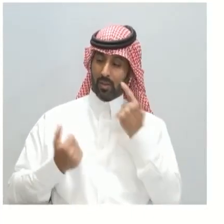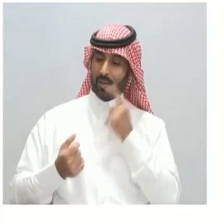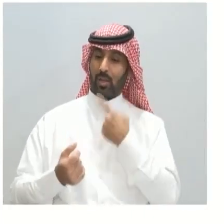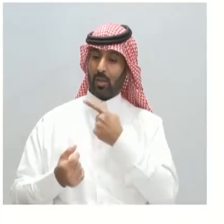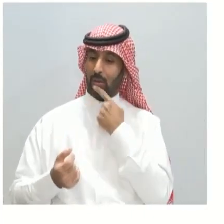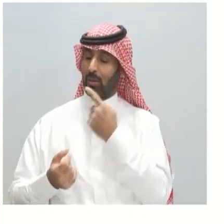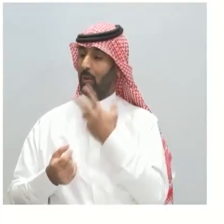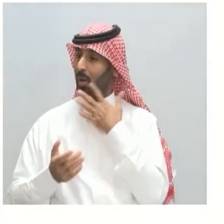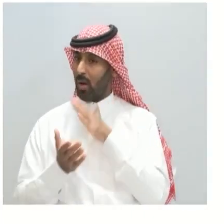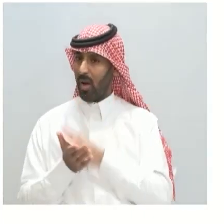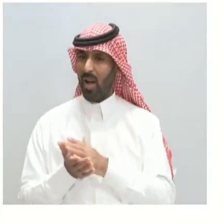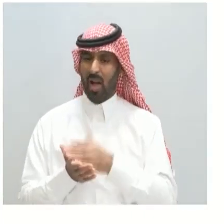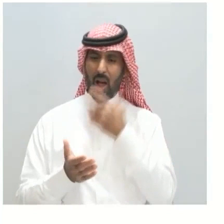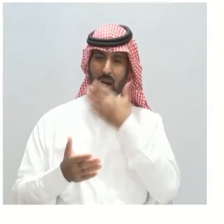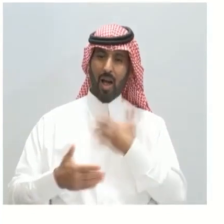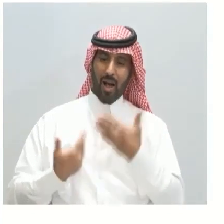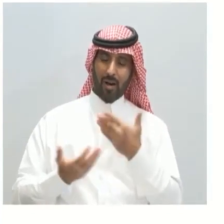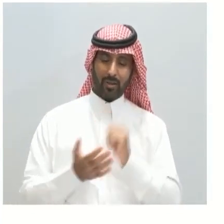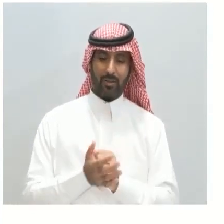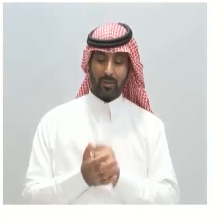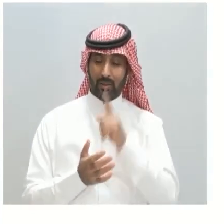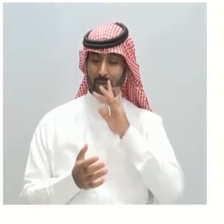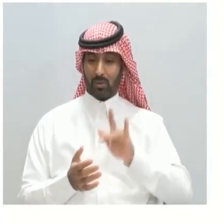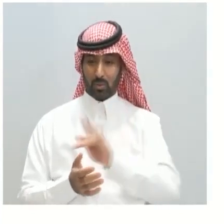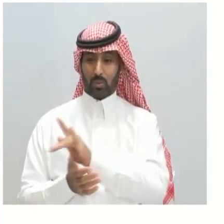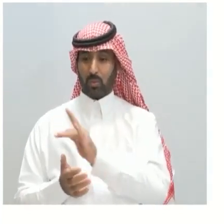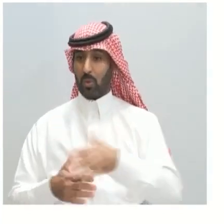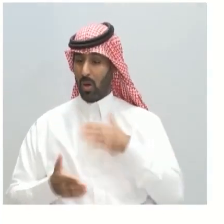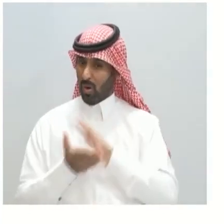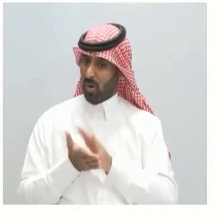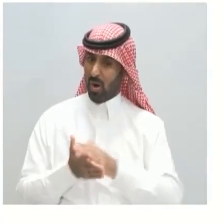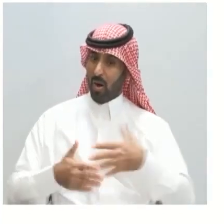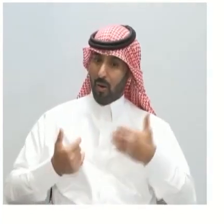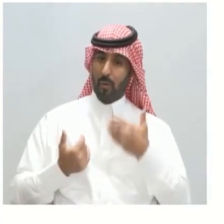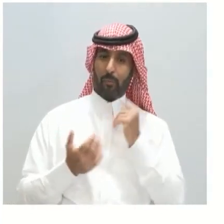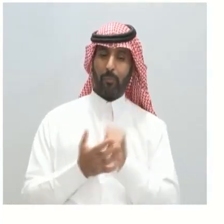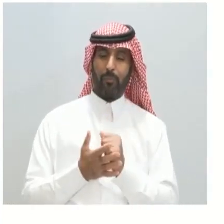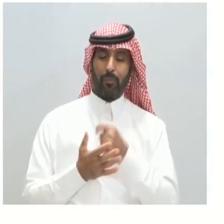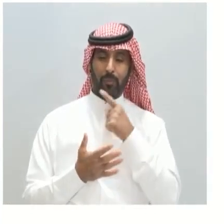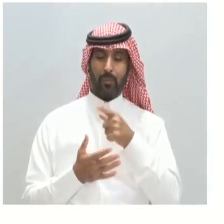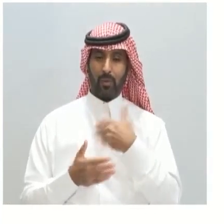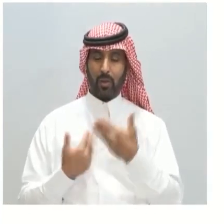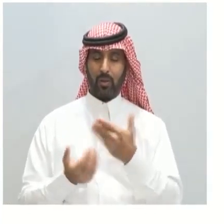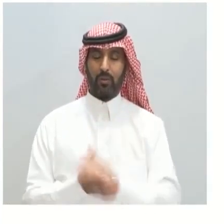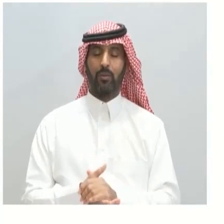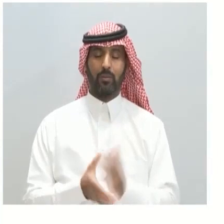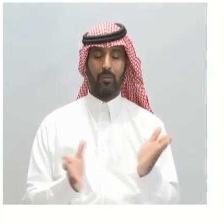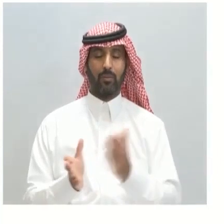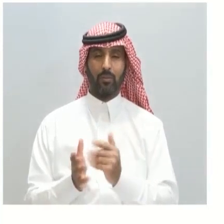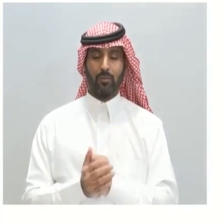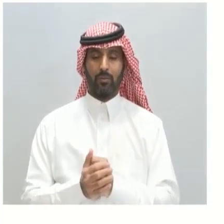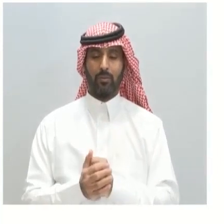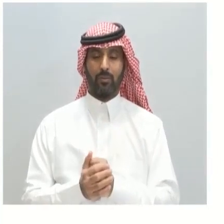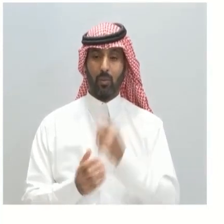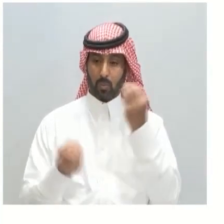the audience laugh. The funnier, the harder. So the funnier the joke, the harder the audience laughs.